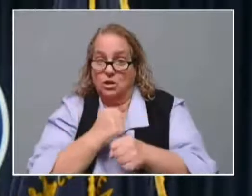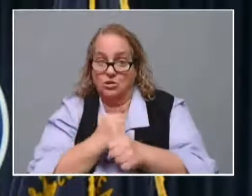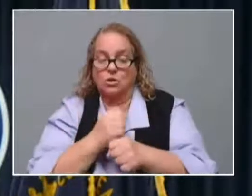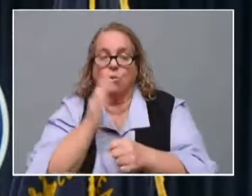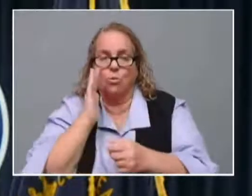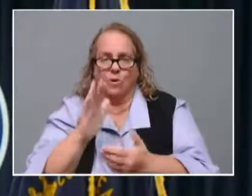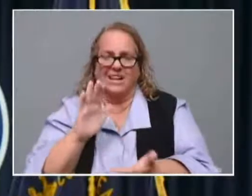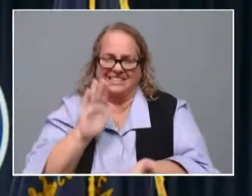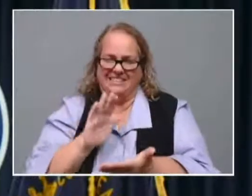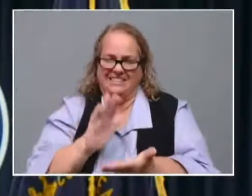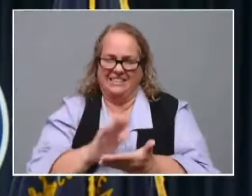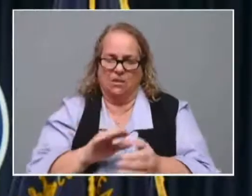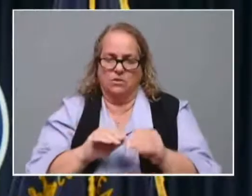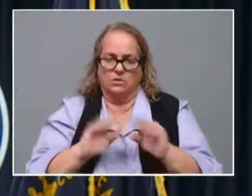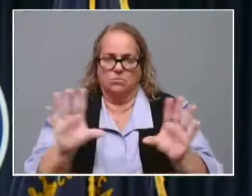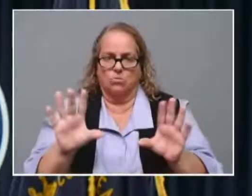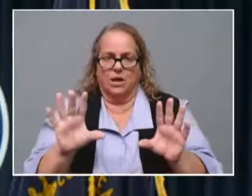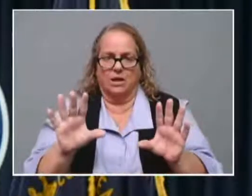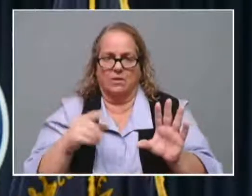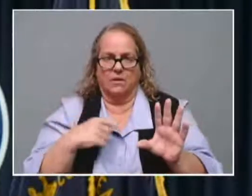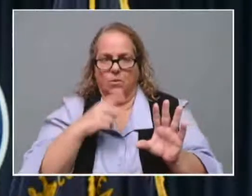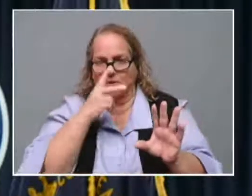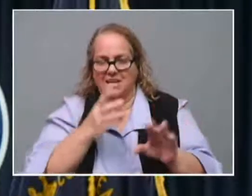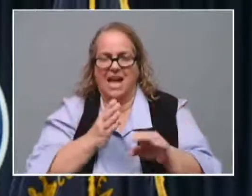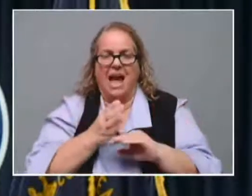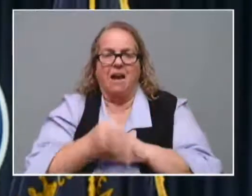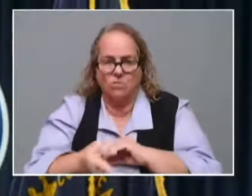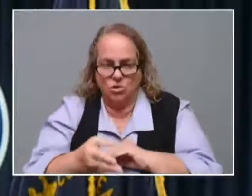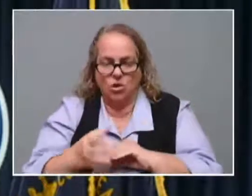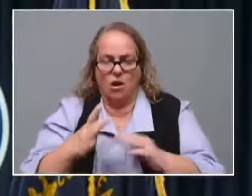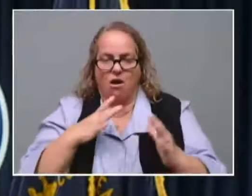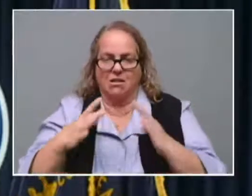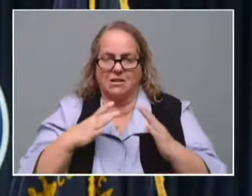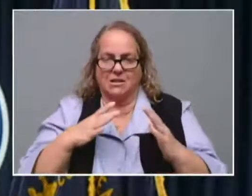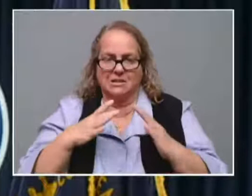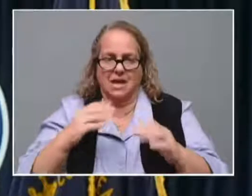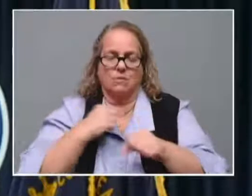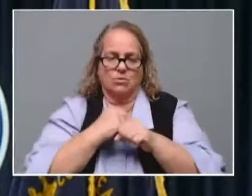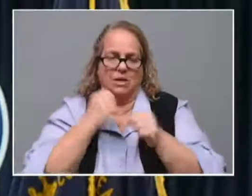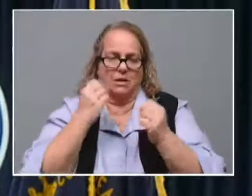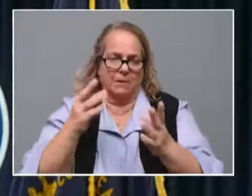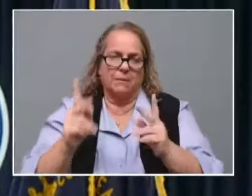we would see after holidays and protect a lot of people.